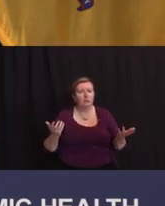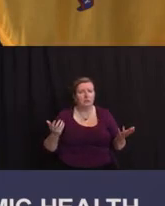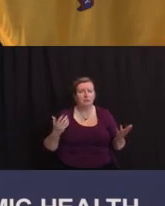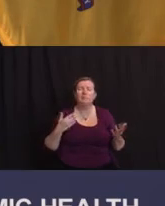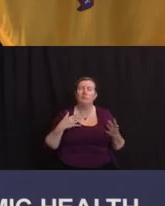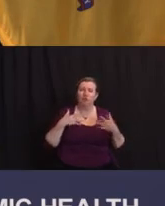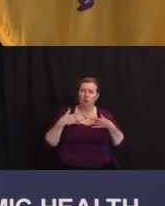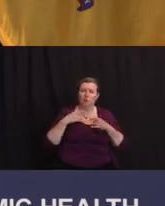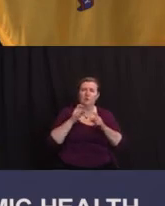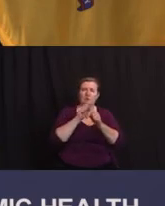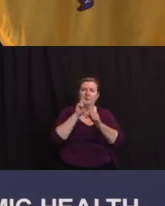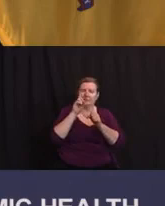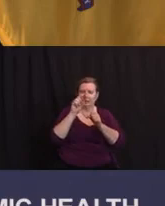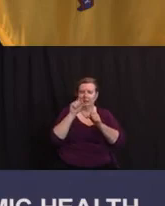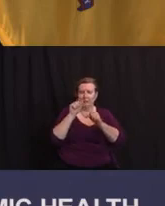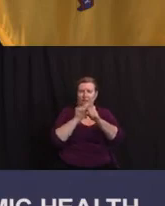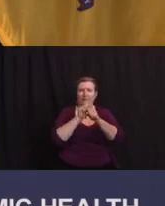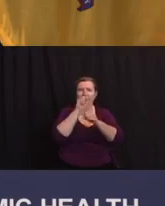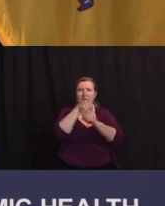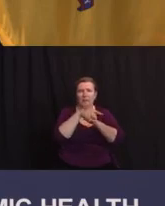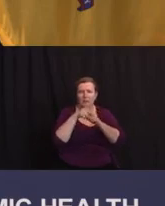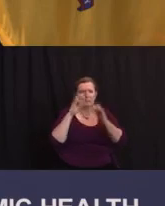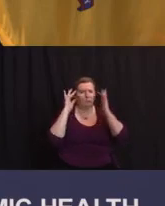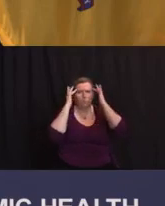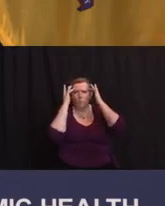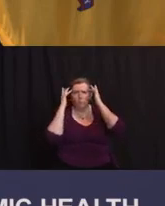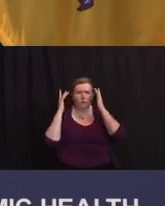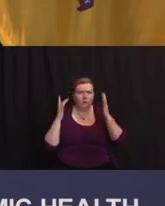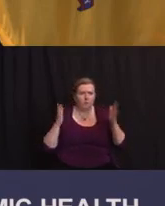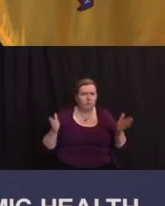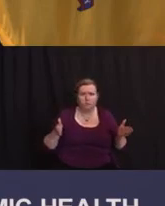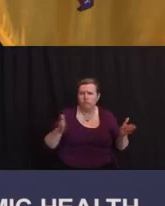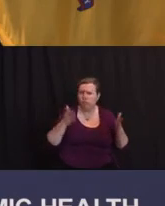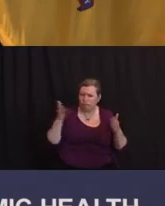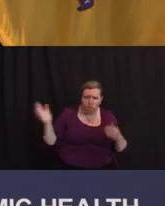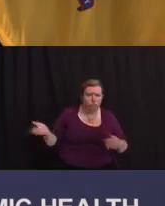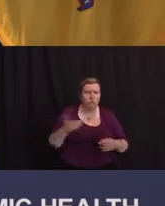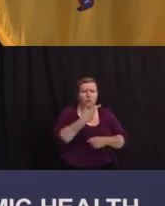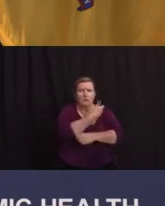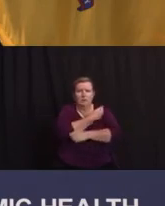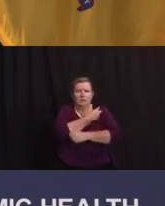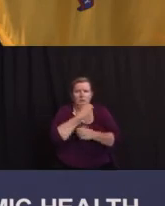And is it being pushed for reasons to get people vaccinated or for political reasons?